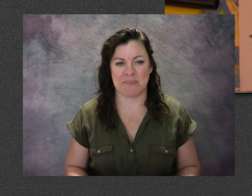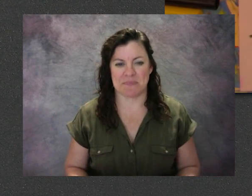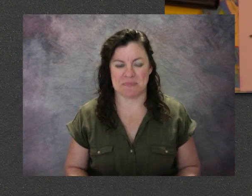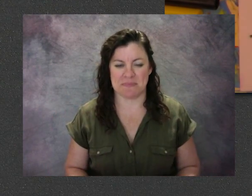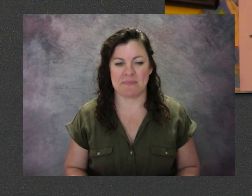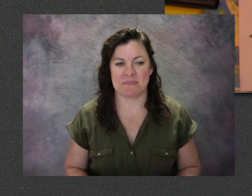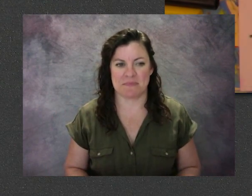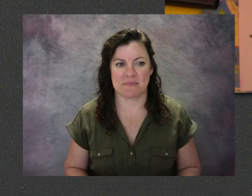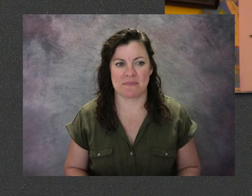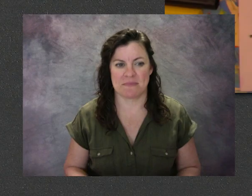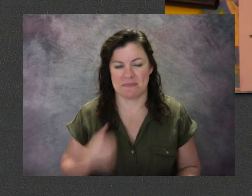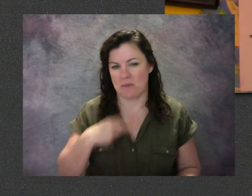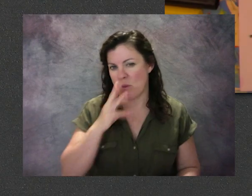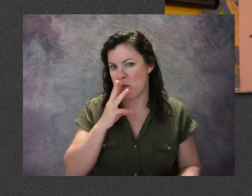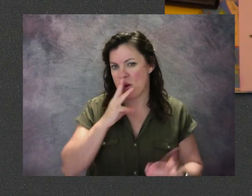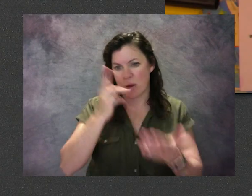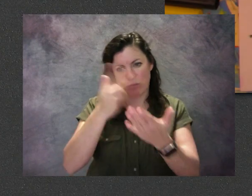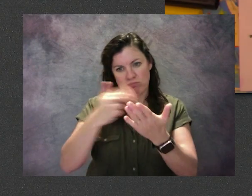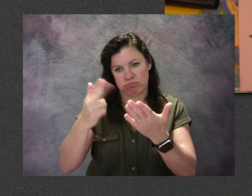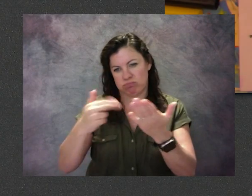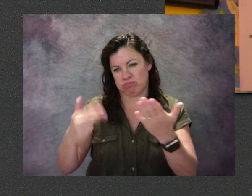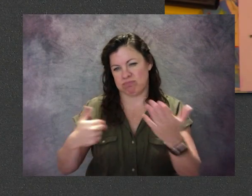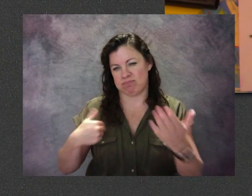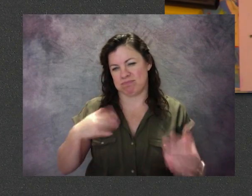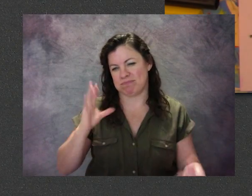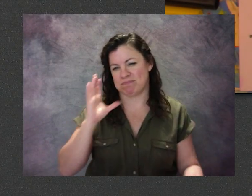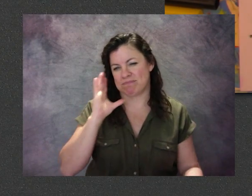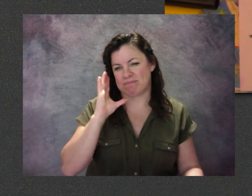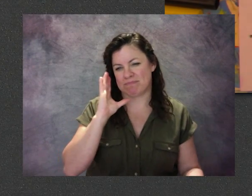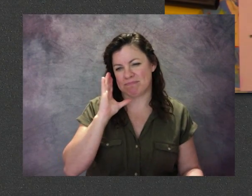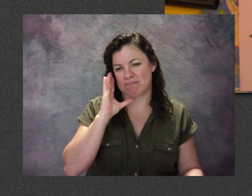I think this one I'll do the paint.